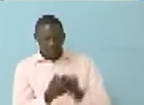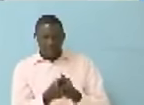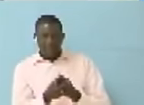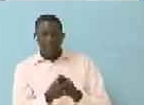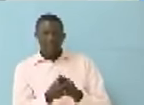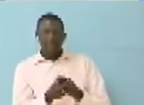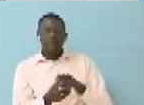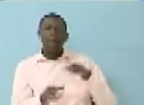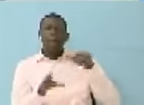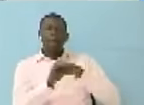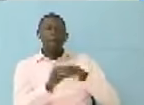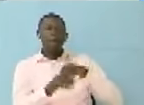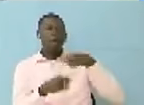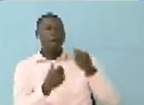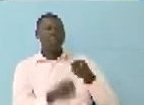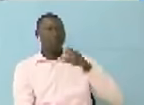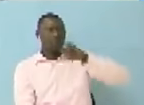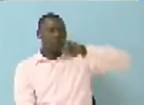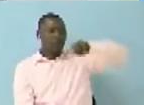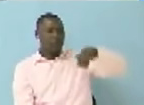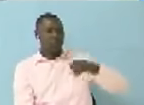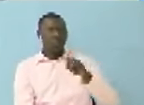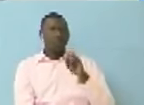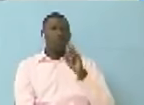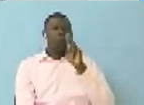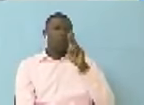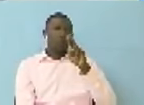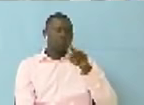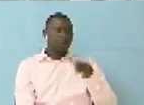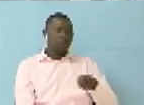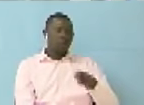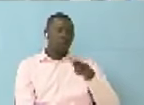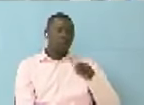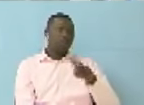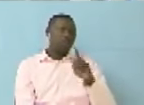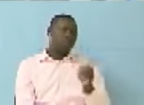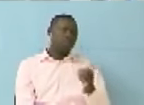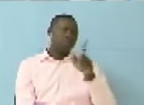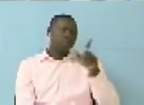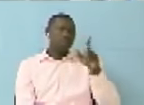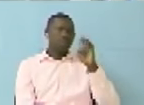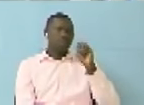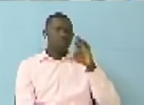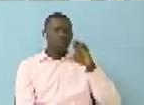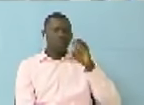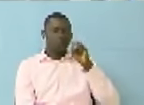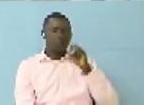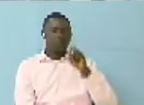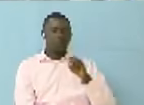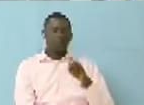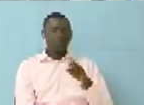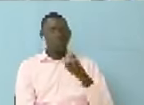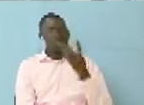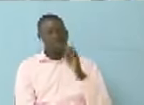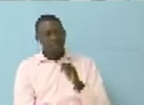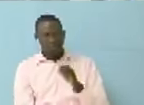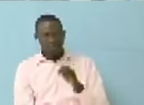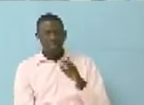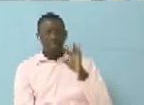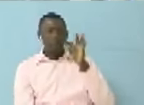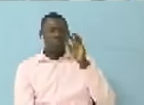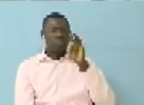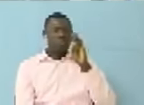de yando ite lata menu la menu bo kafo ñing ko no ko ilata la ko won mu jungulan de Tumbul Tamba. Tumbul Tamba. He